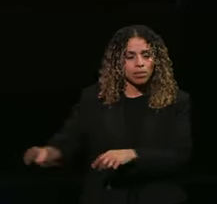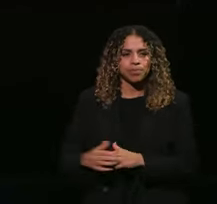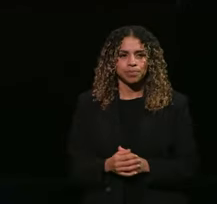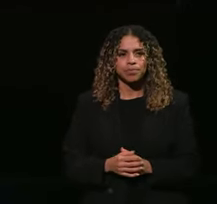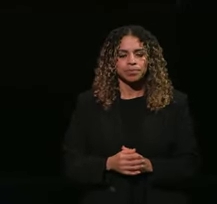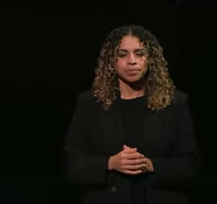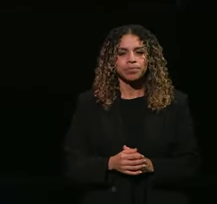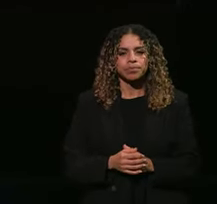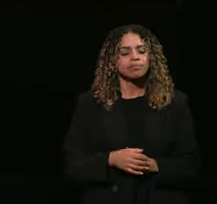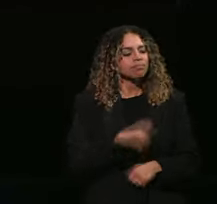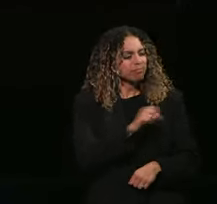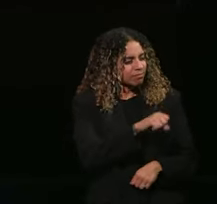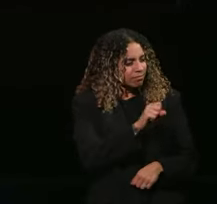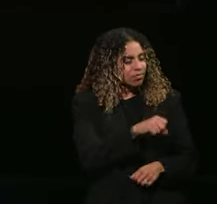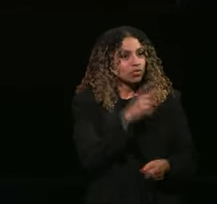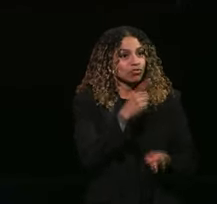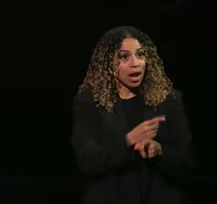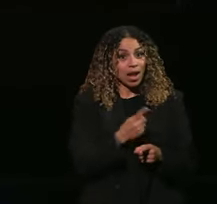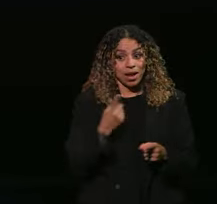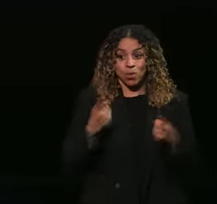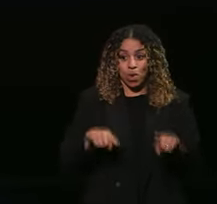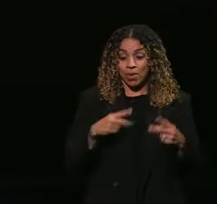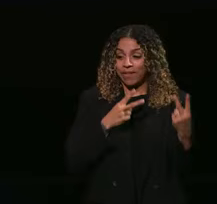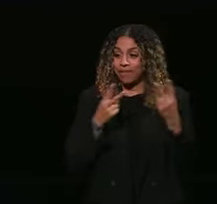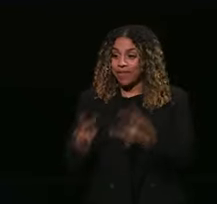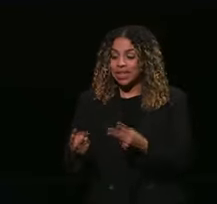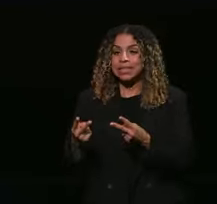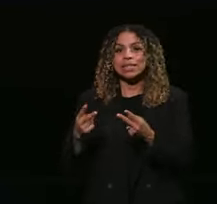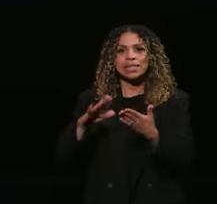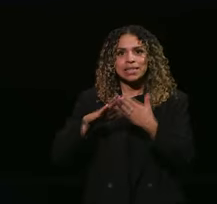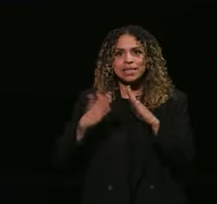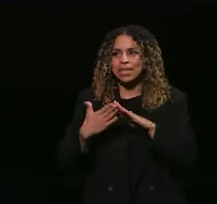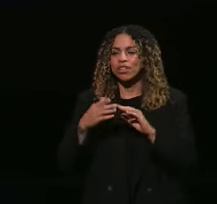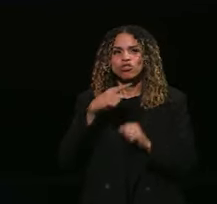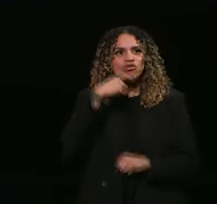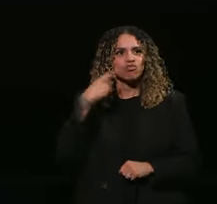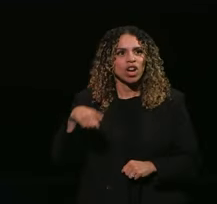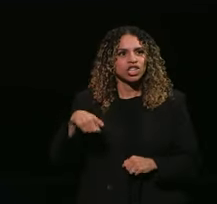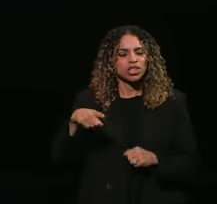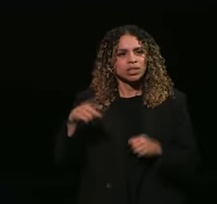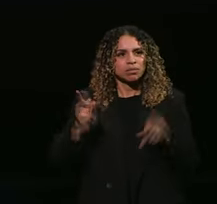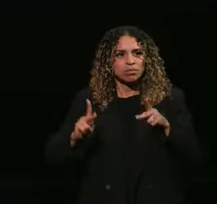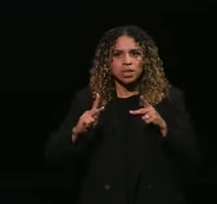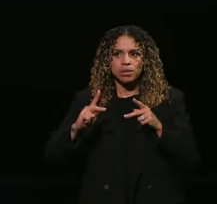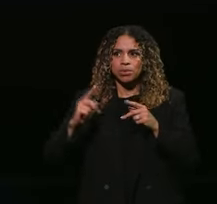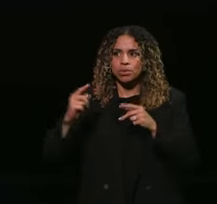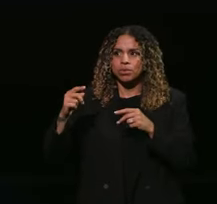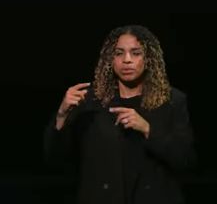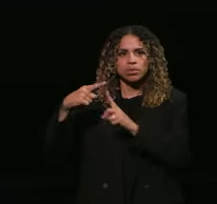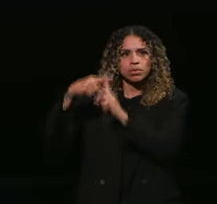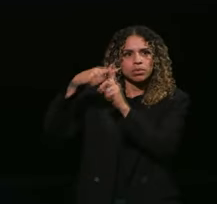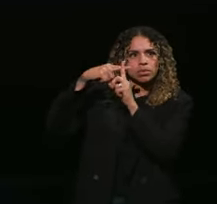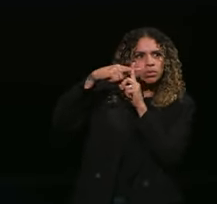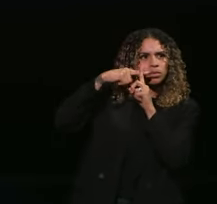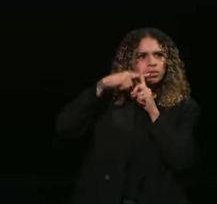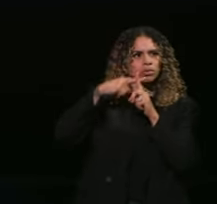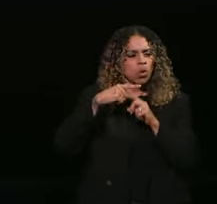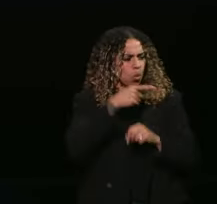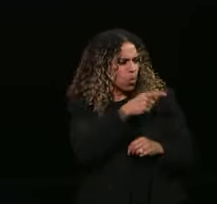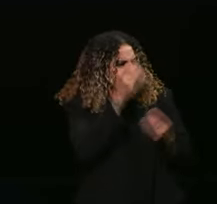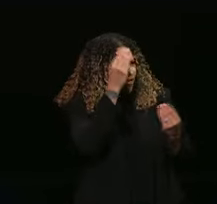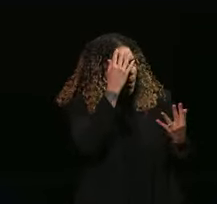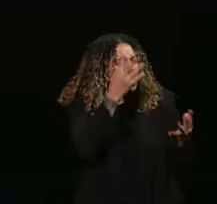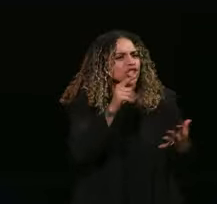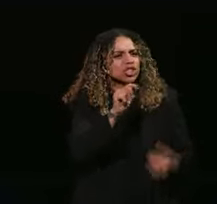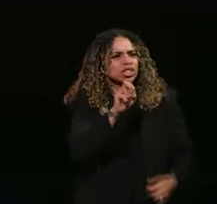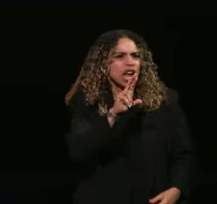city, Russians were already saying that we are information terrorists, and they were already hunting us and looking for us. So